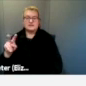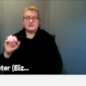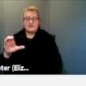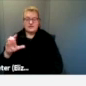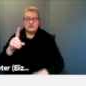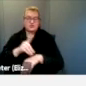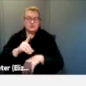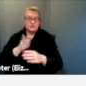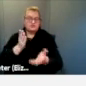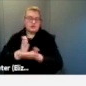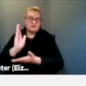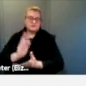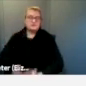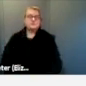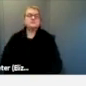rights.